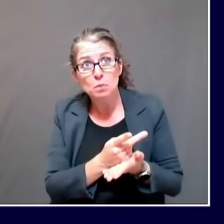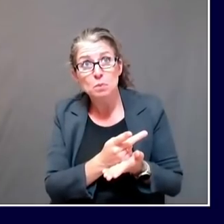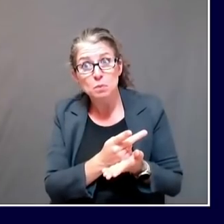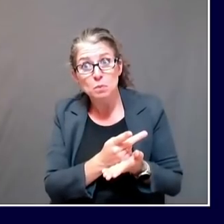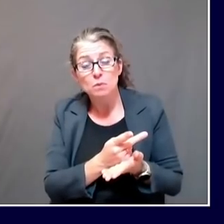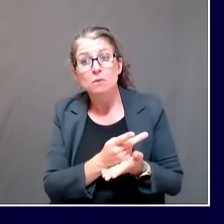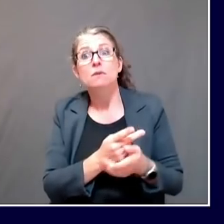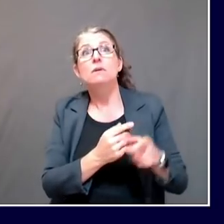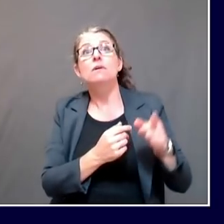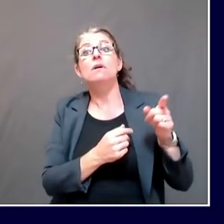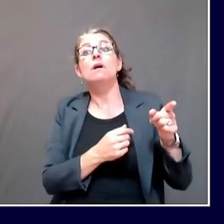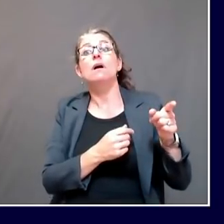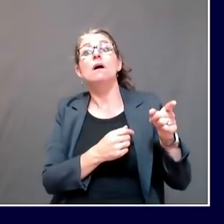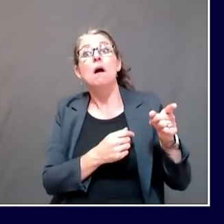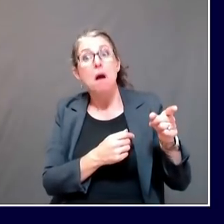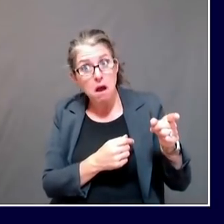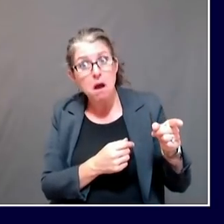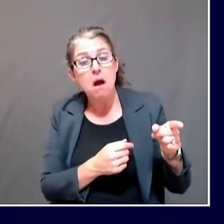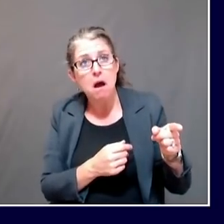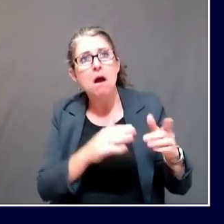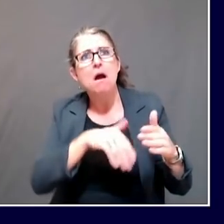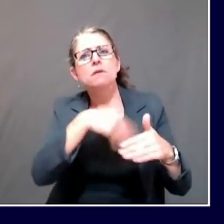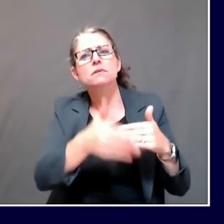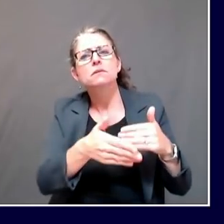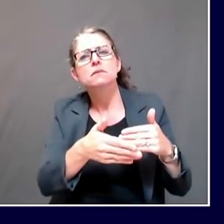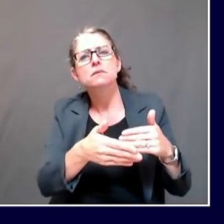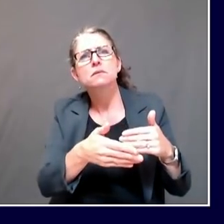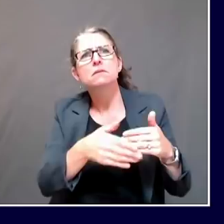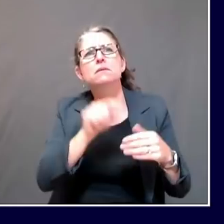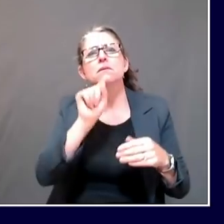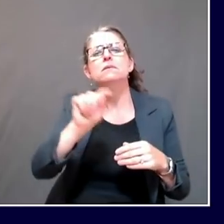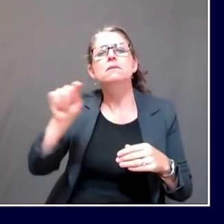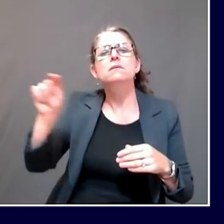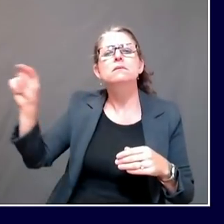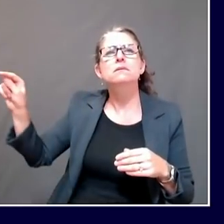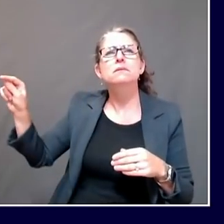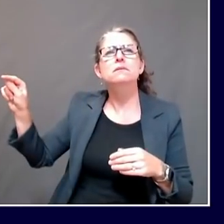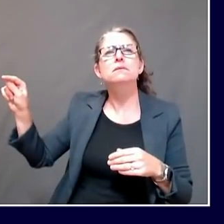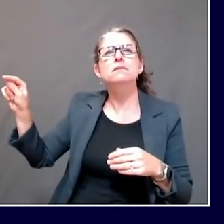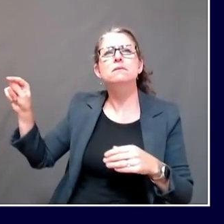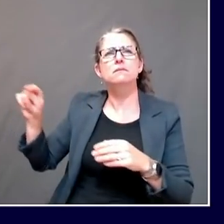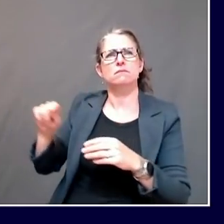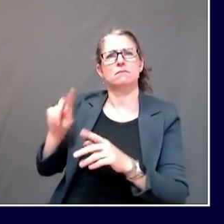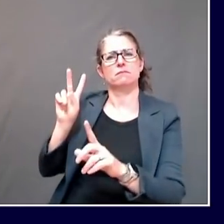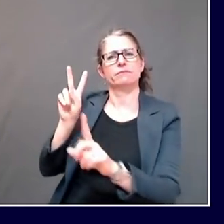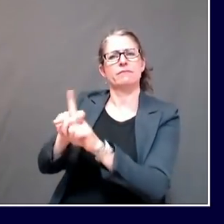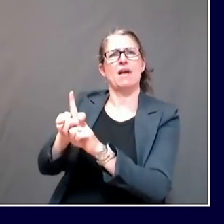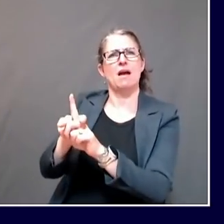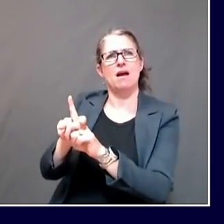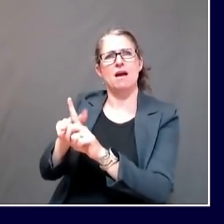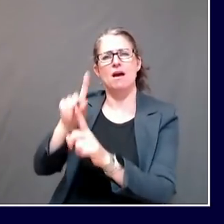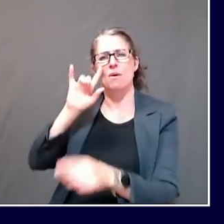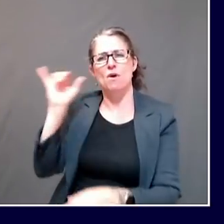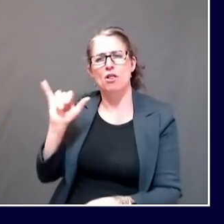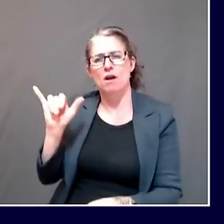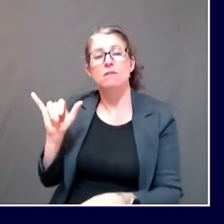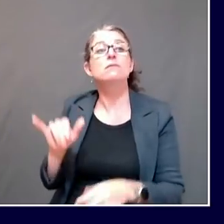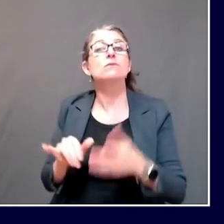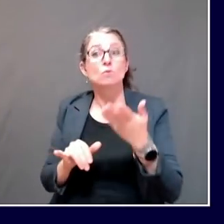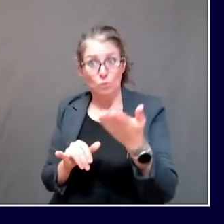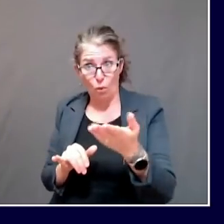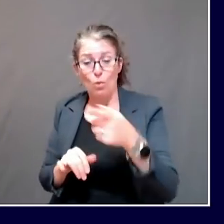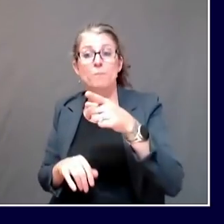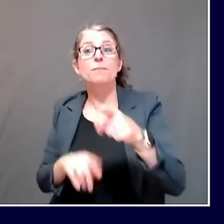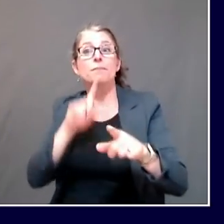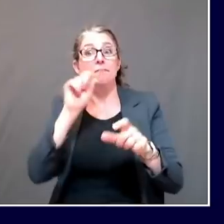those information are the US CDC's website, as well as the Maine CDC's website. We will endeavor, at least at the